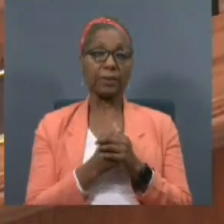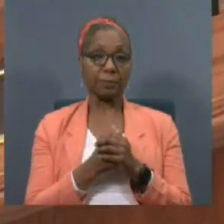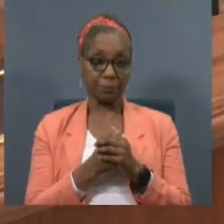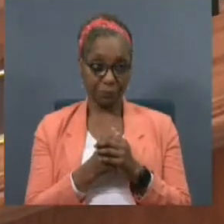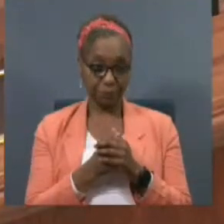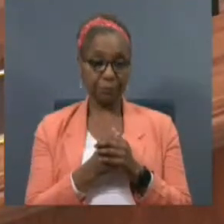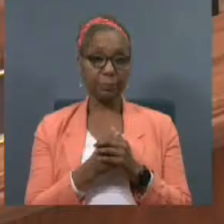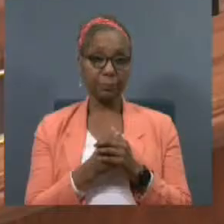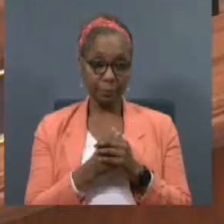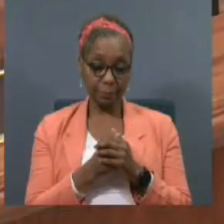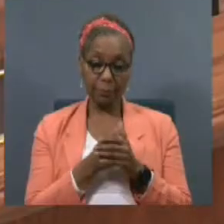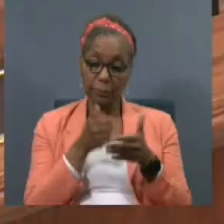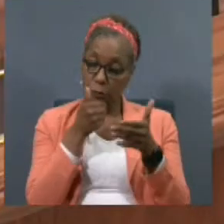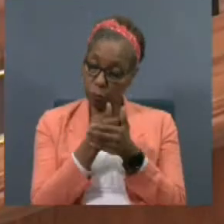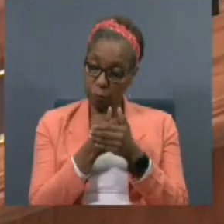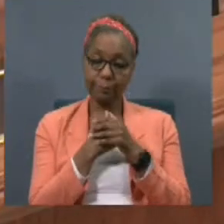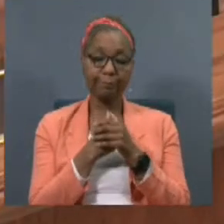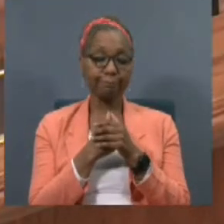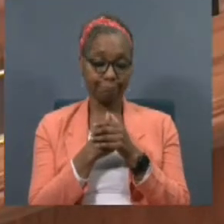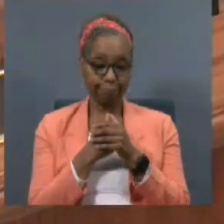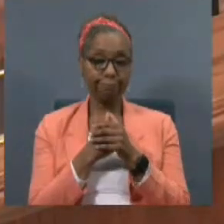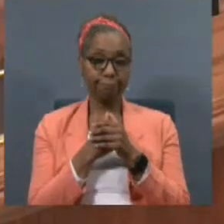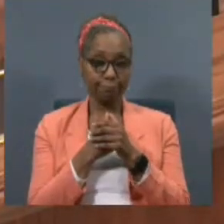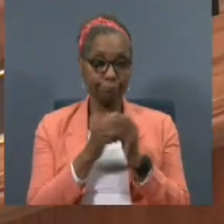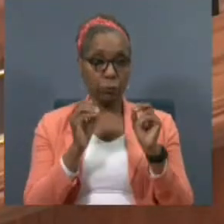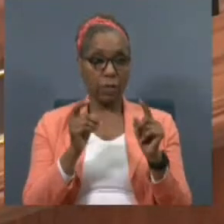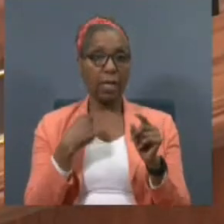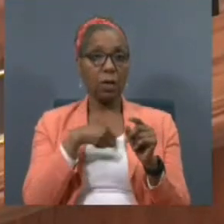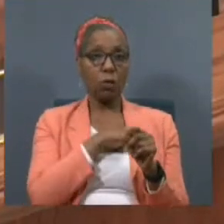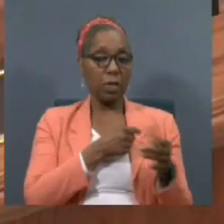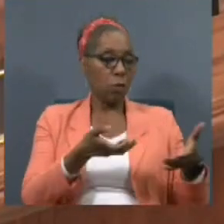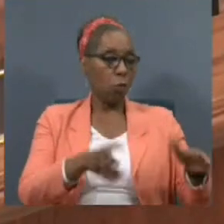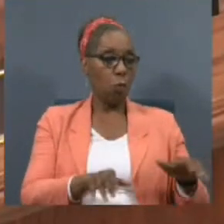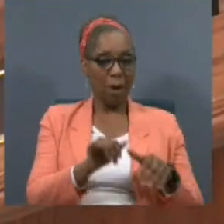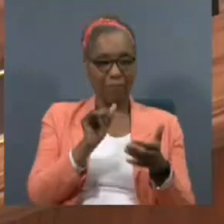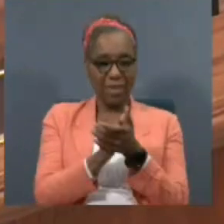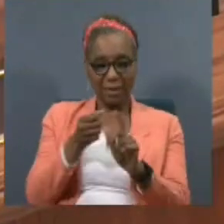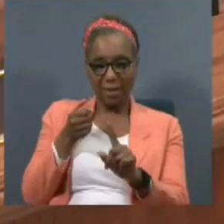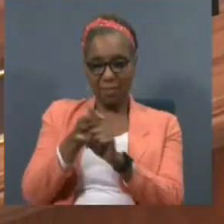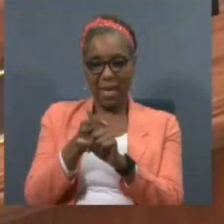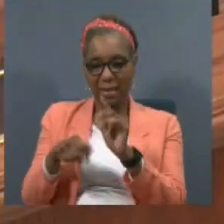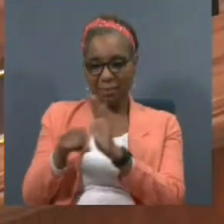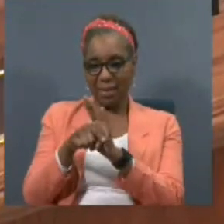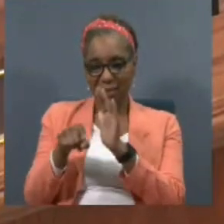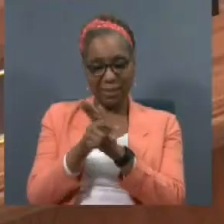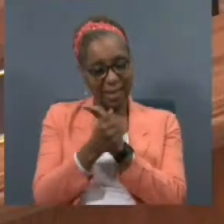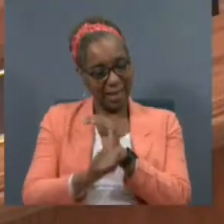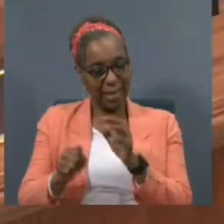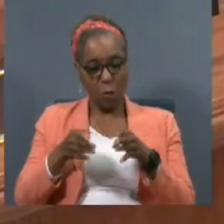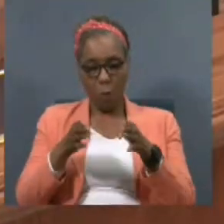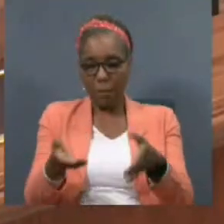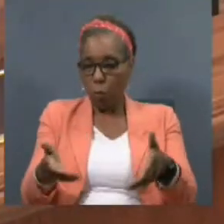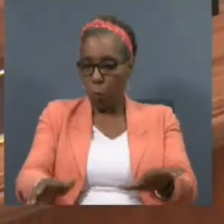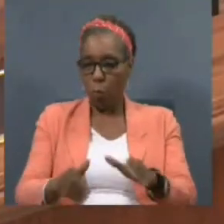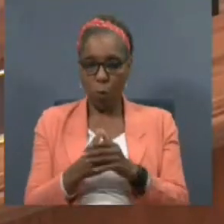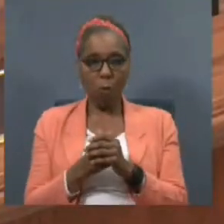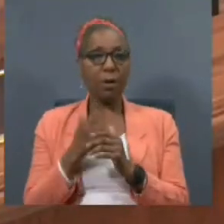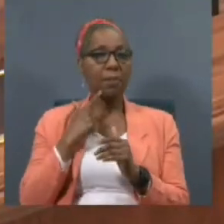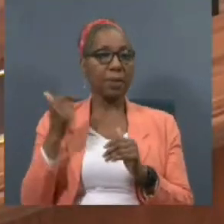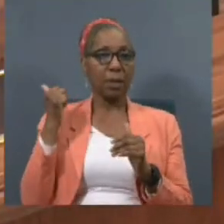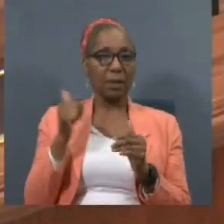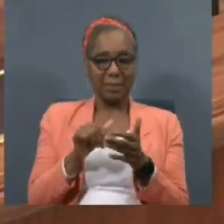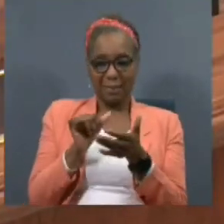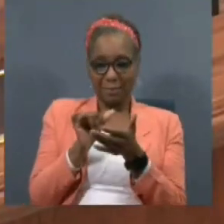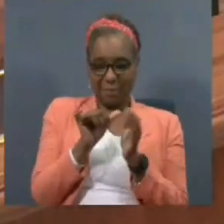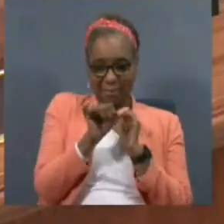deep magnifying glass, and we wouldn't want this to impact negatively in any way, because